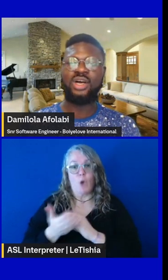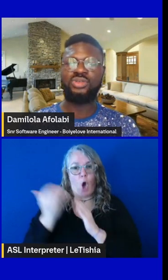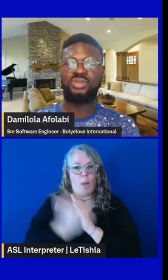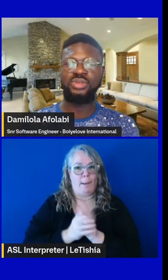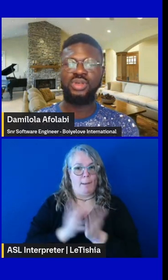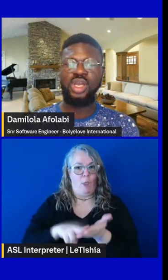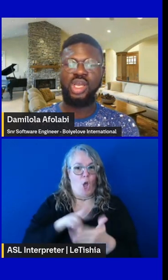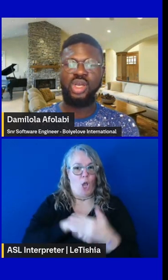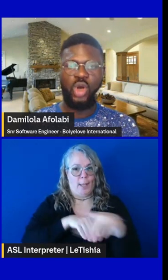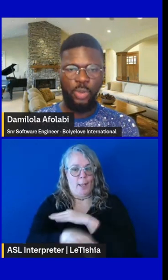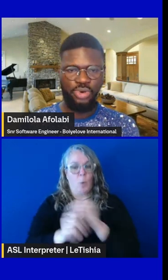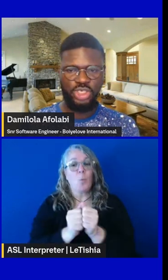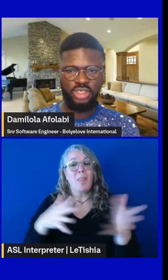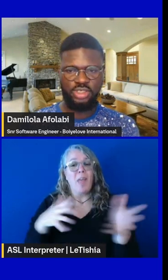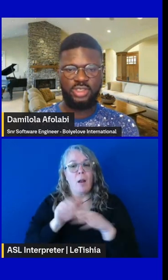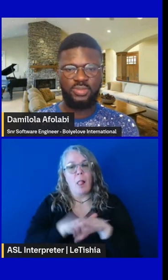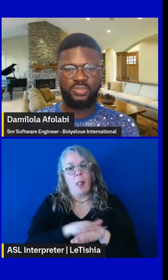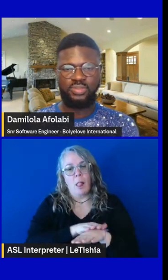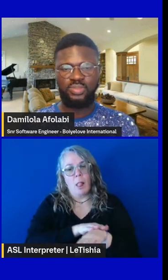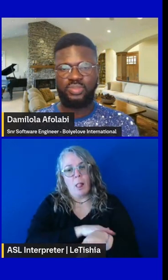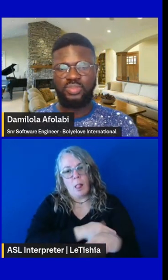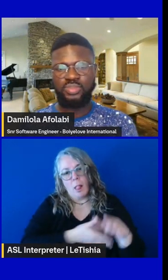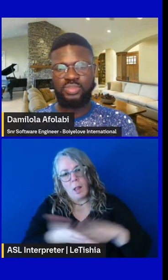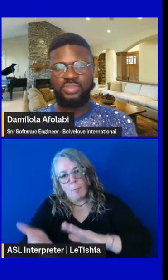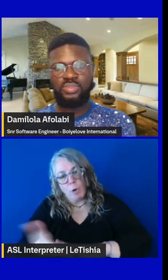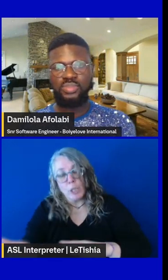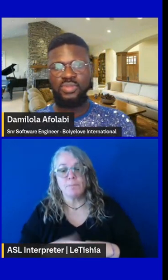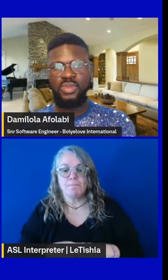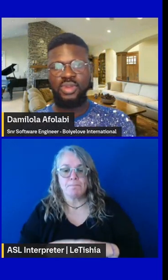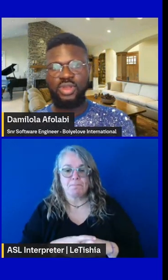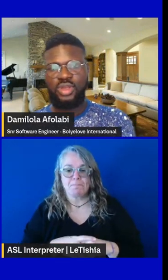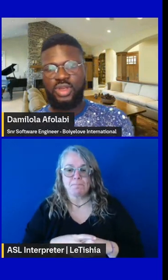slowing down operations.